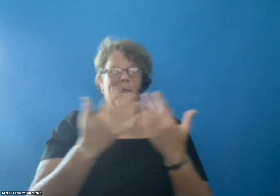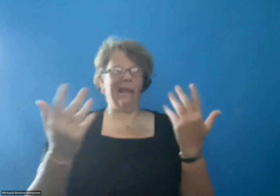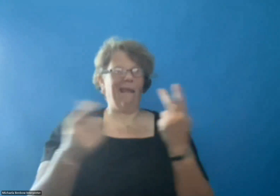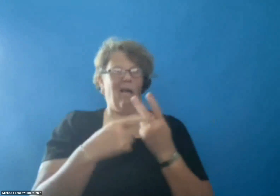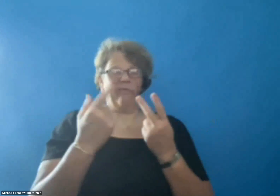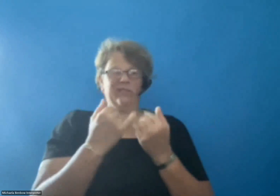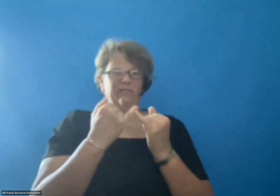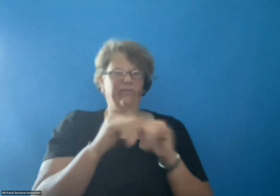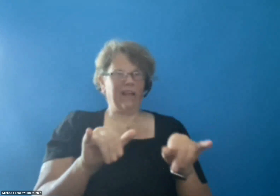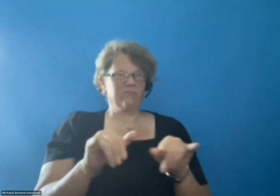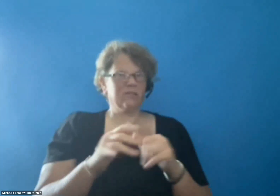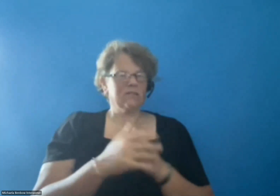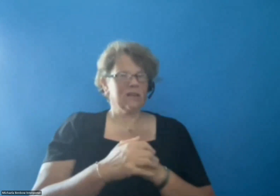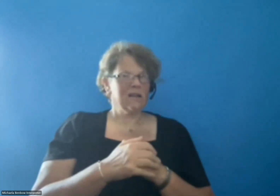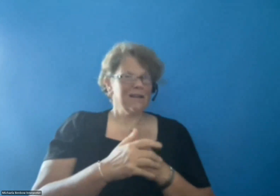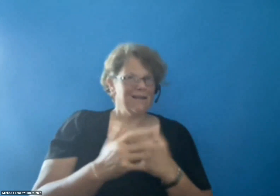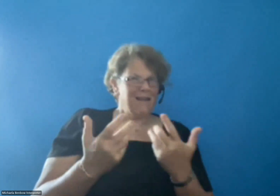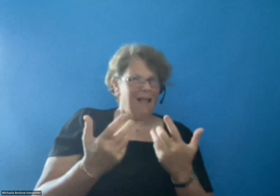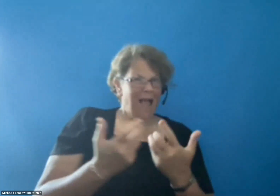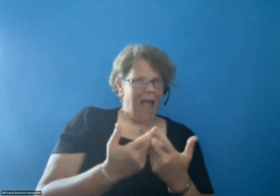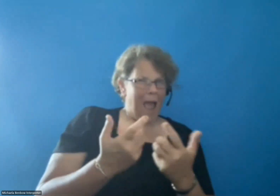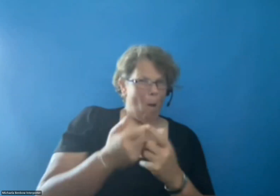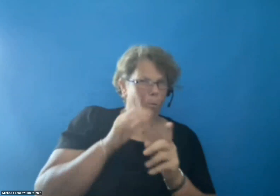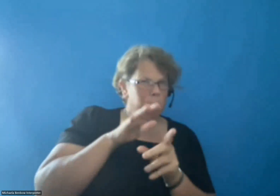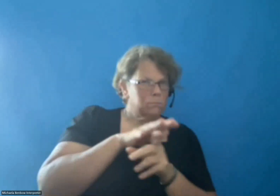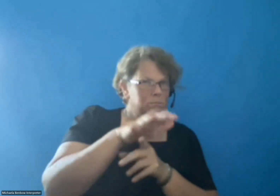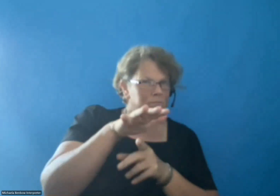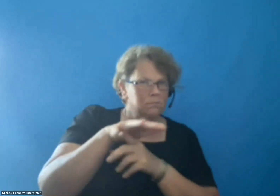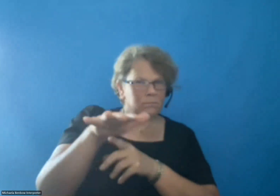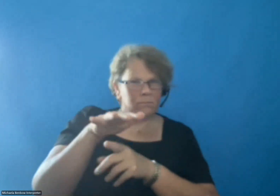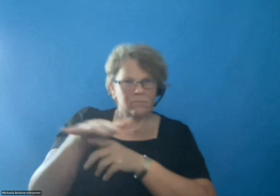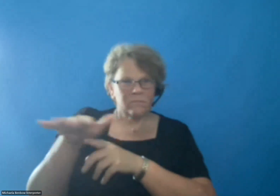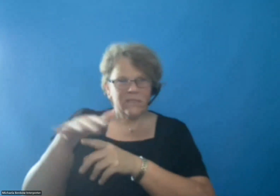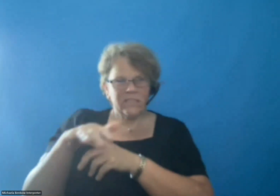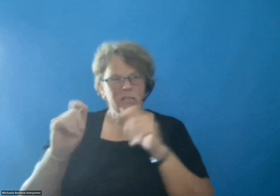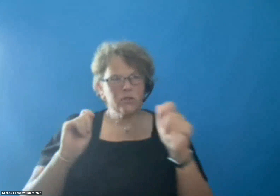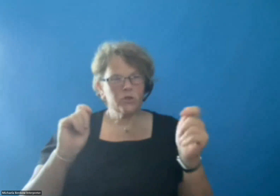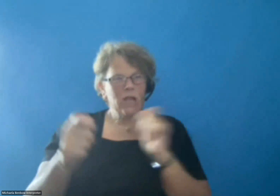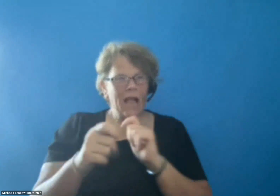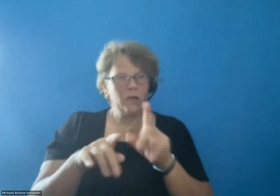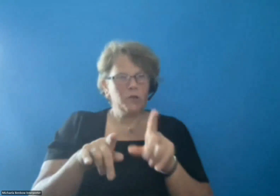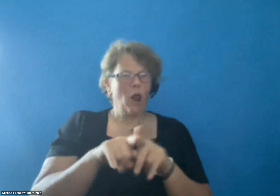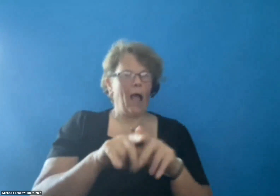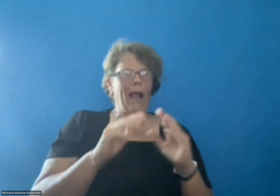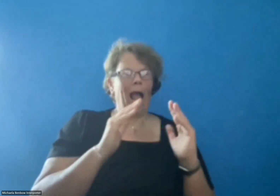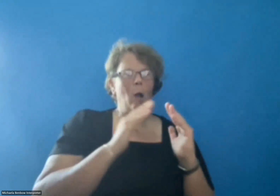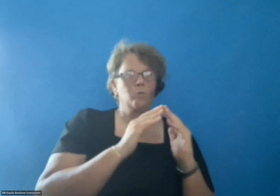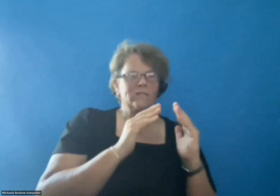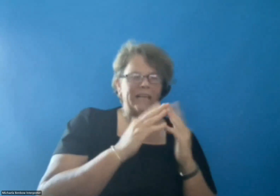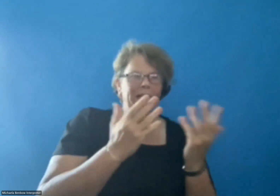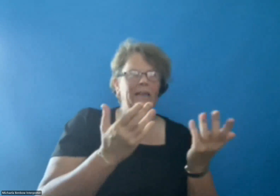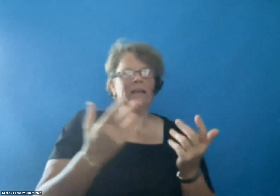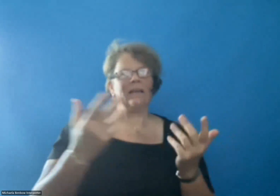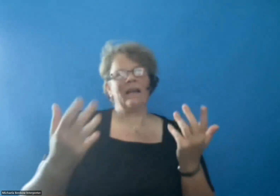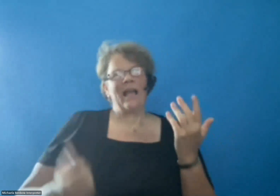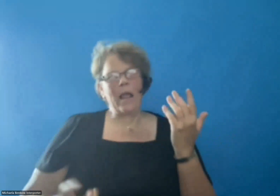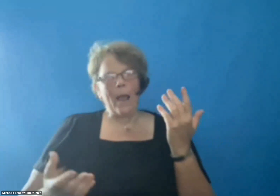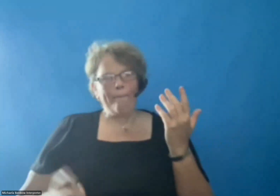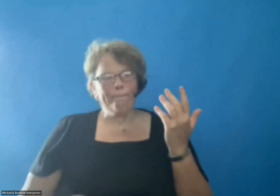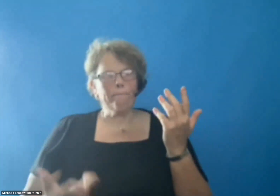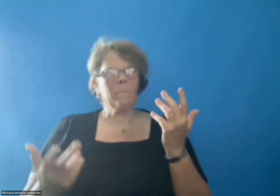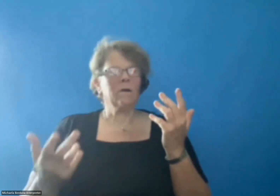get other key influencers to change, for example, income, housing and so on? Does organisation of professionals